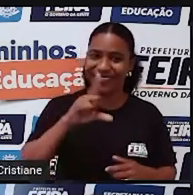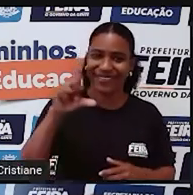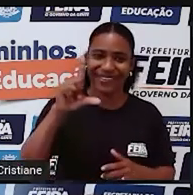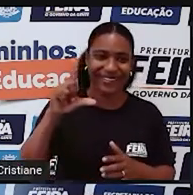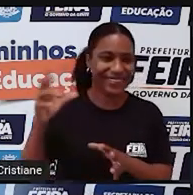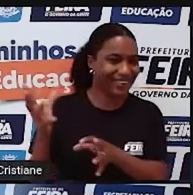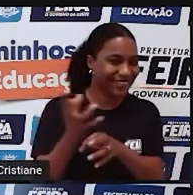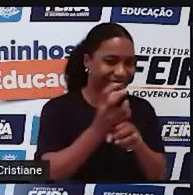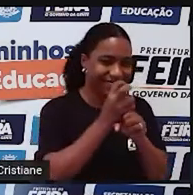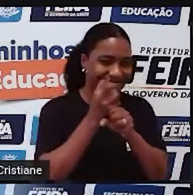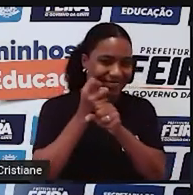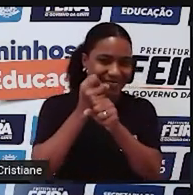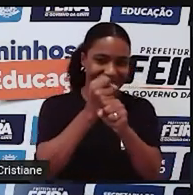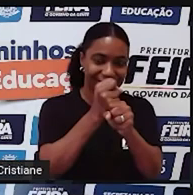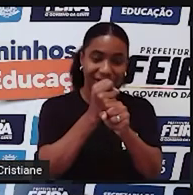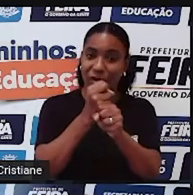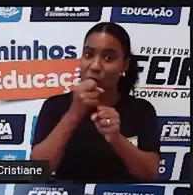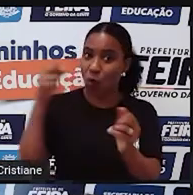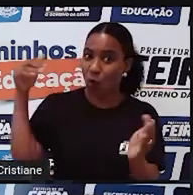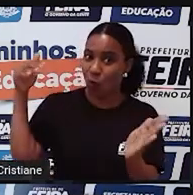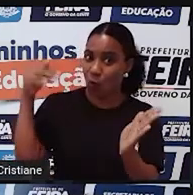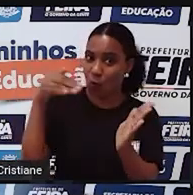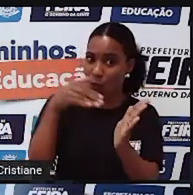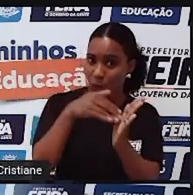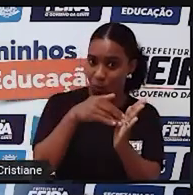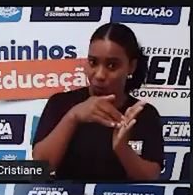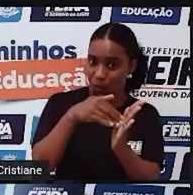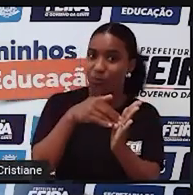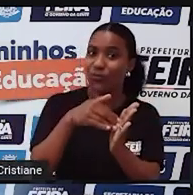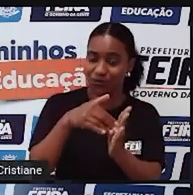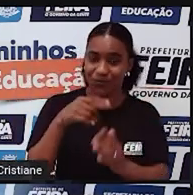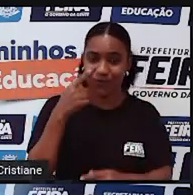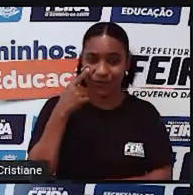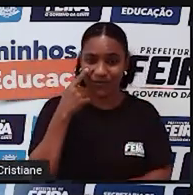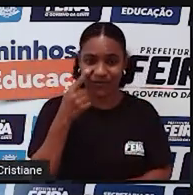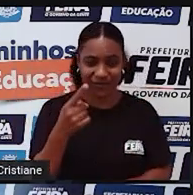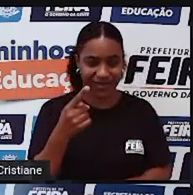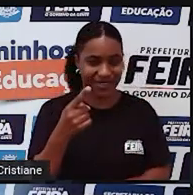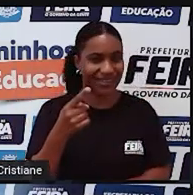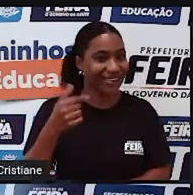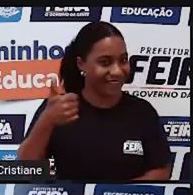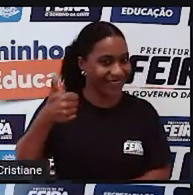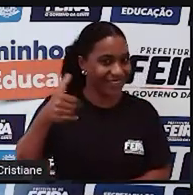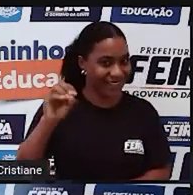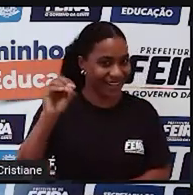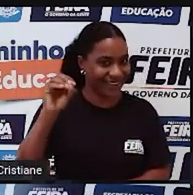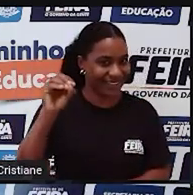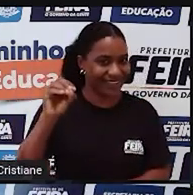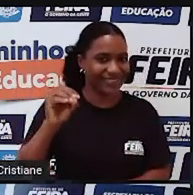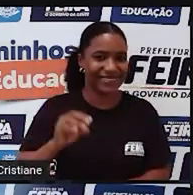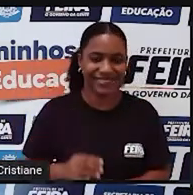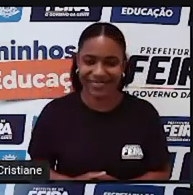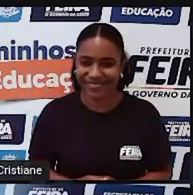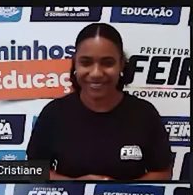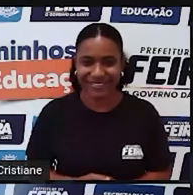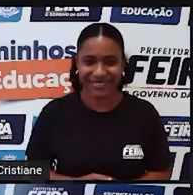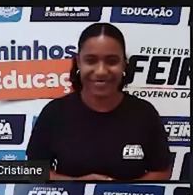Completamos e estamos chegando no último nível. Number 10, número 10, ok?